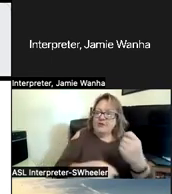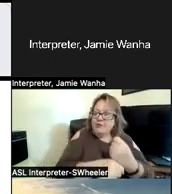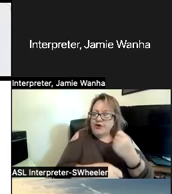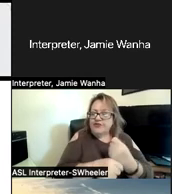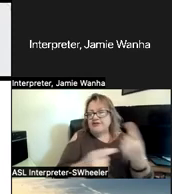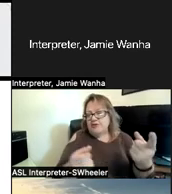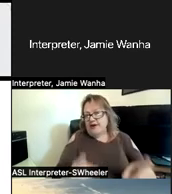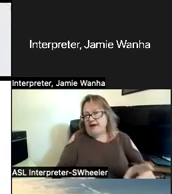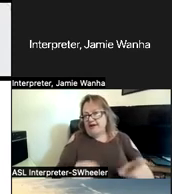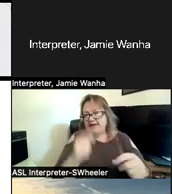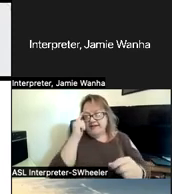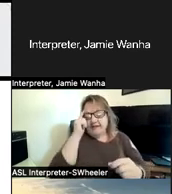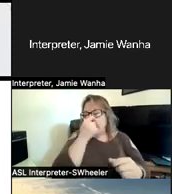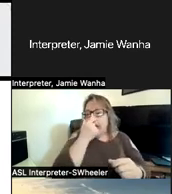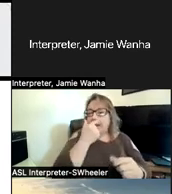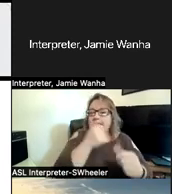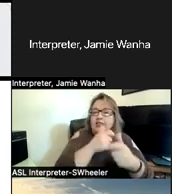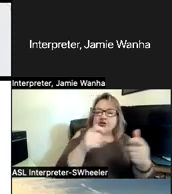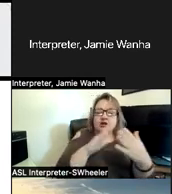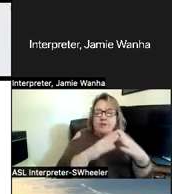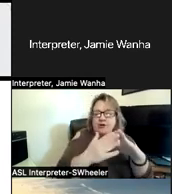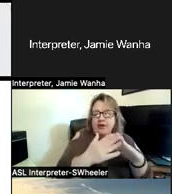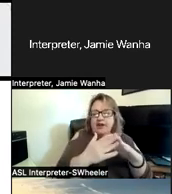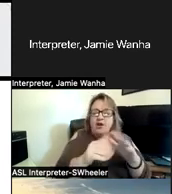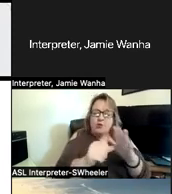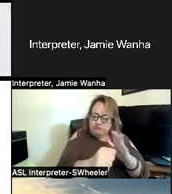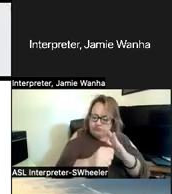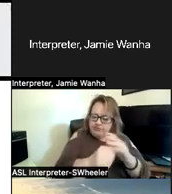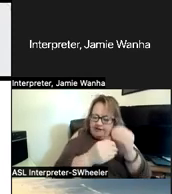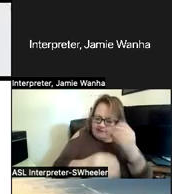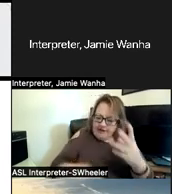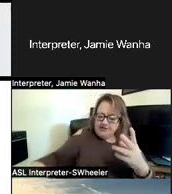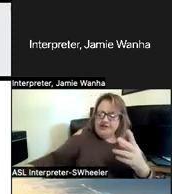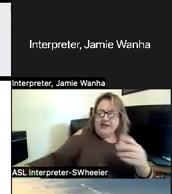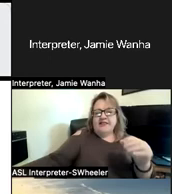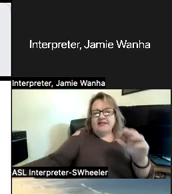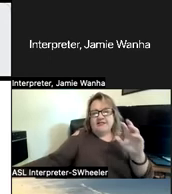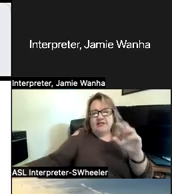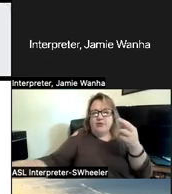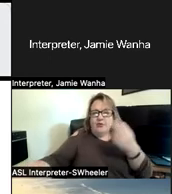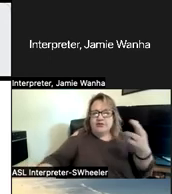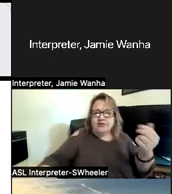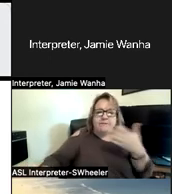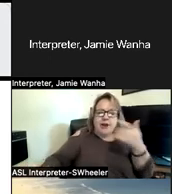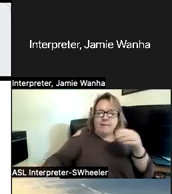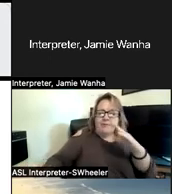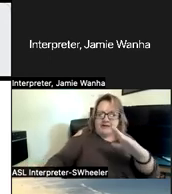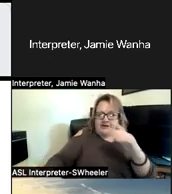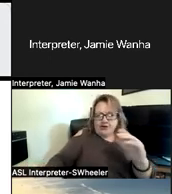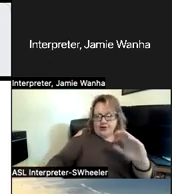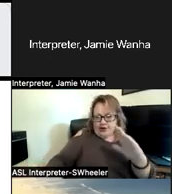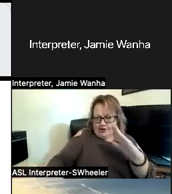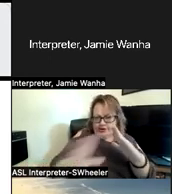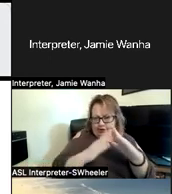on in the larger community. We amplify that information, that education, the resources to better protect our community.